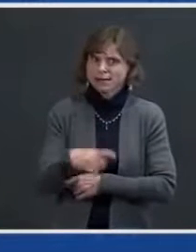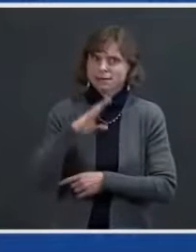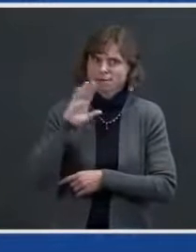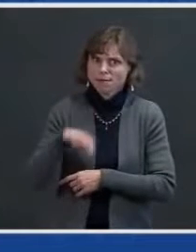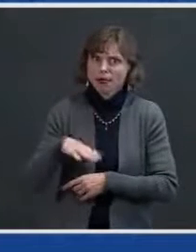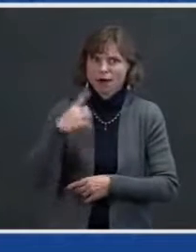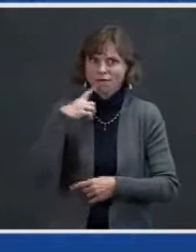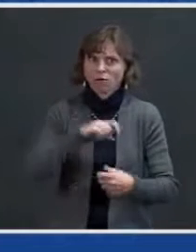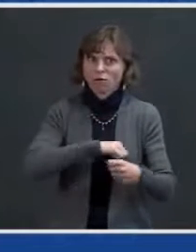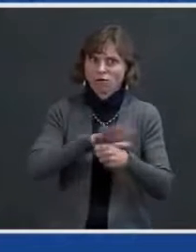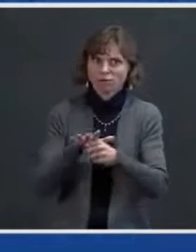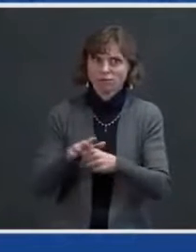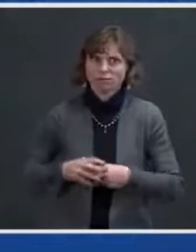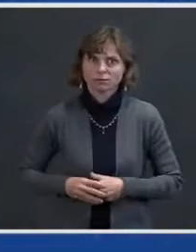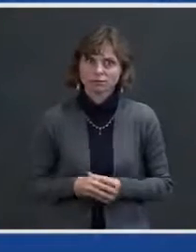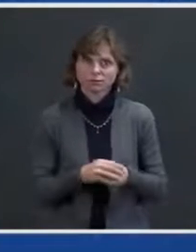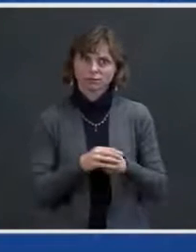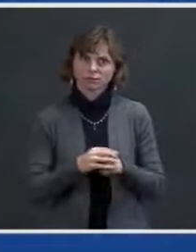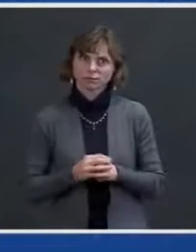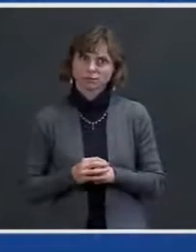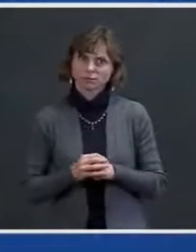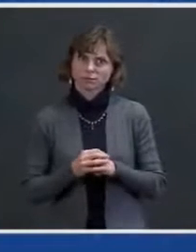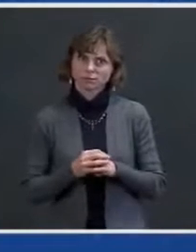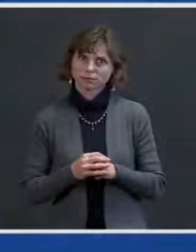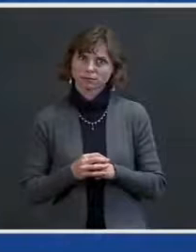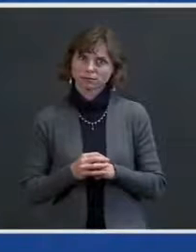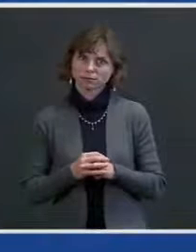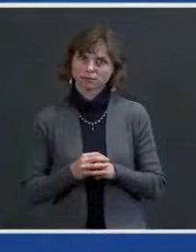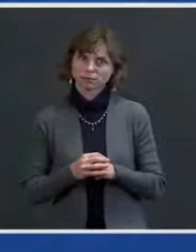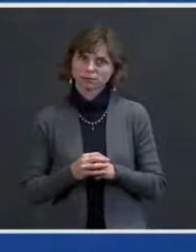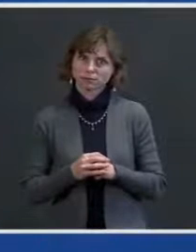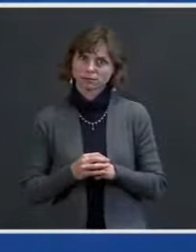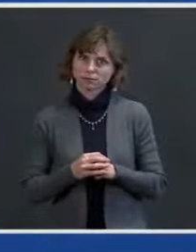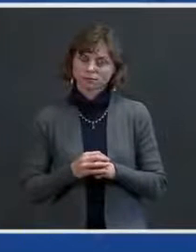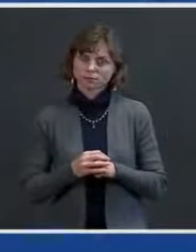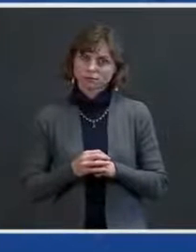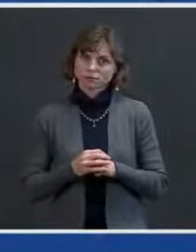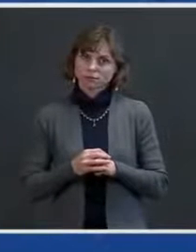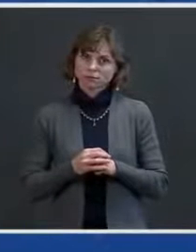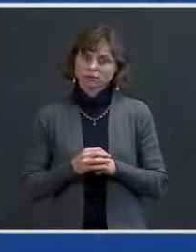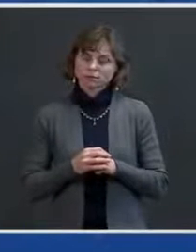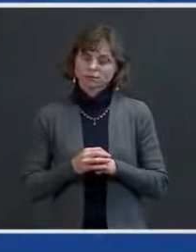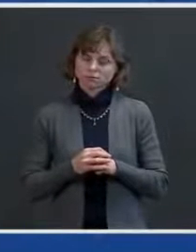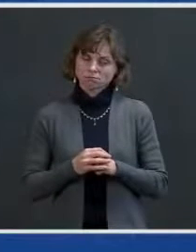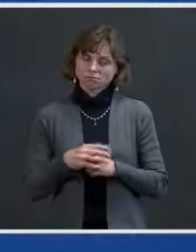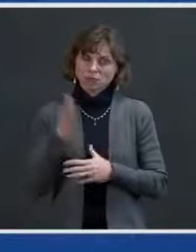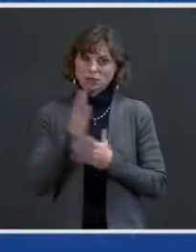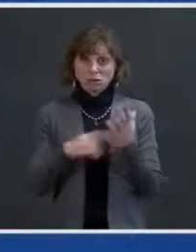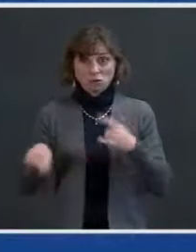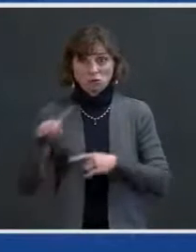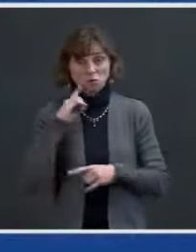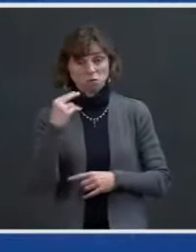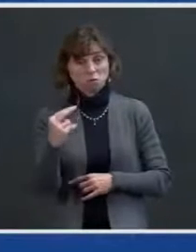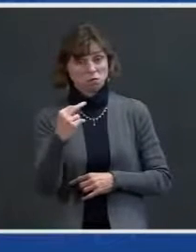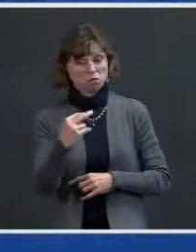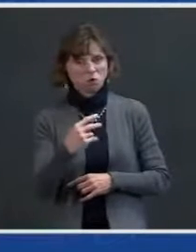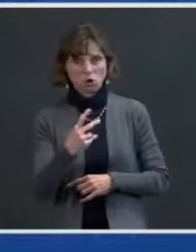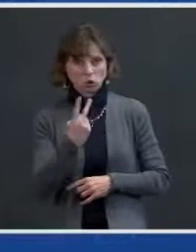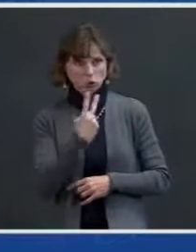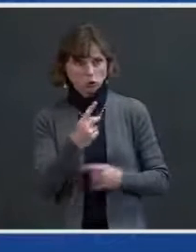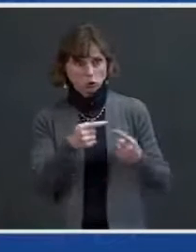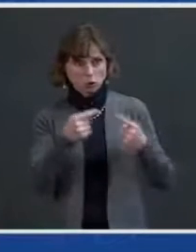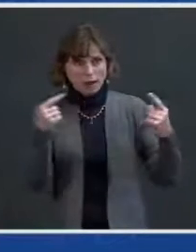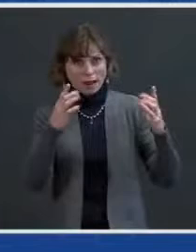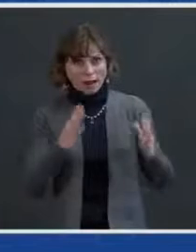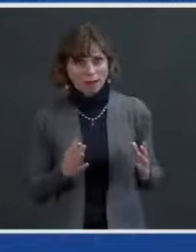pandemic. Now, some observers may view this corporate partnership as the coming together of rivals.